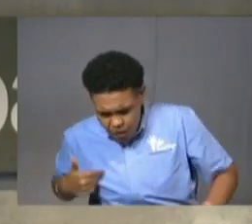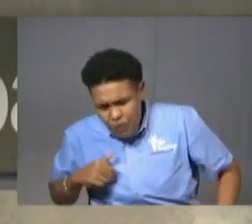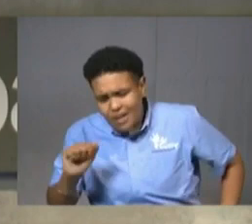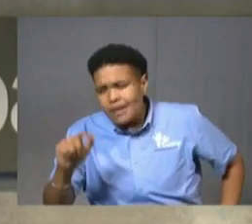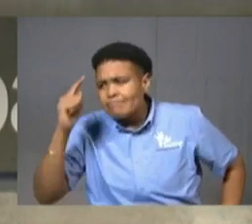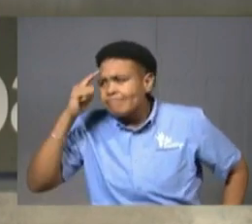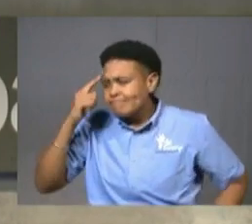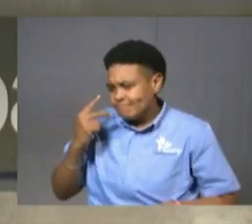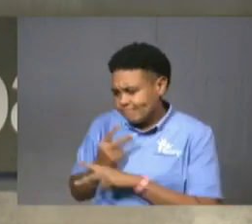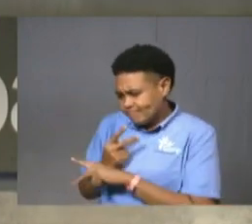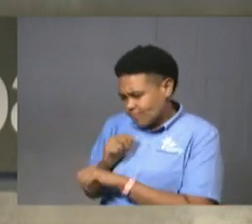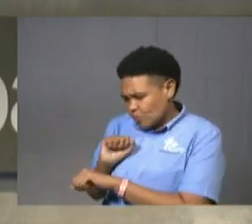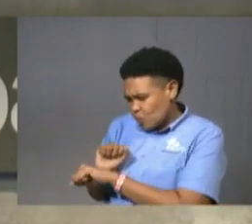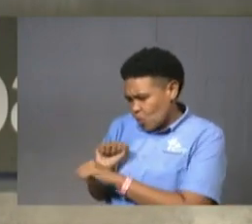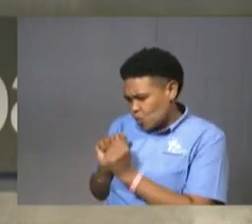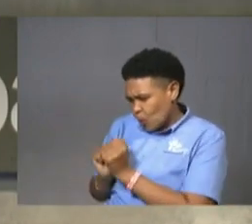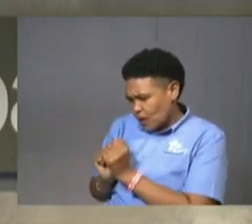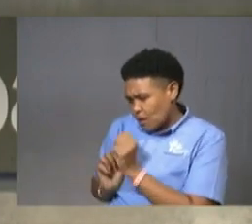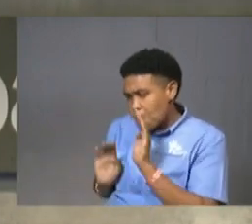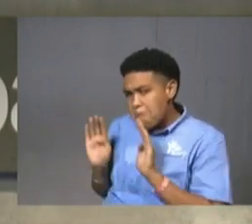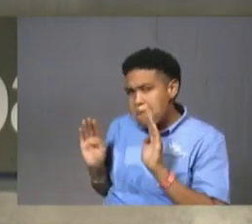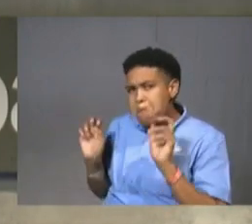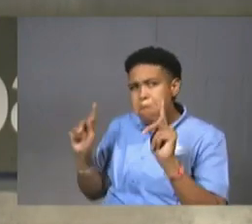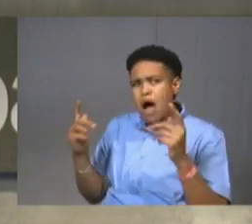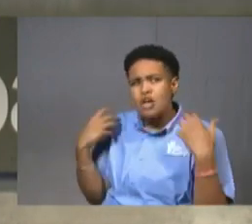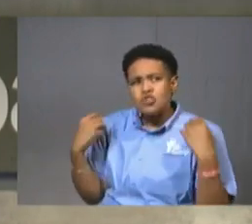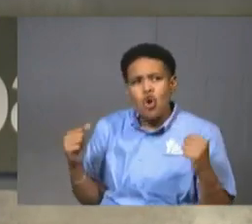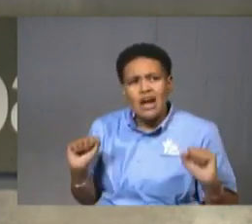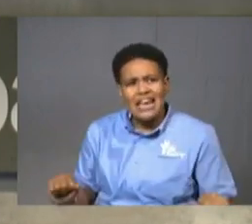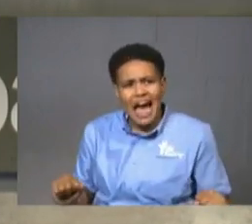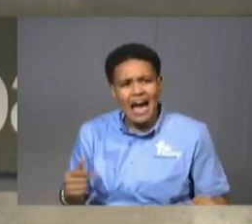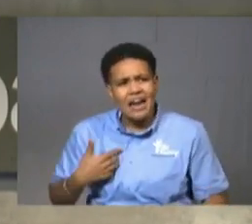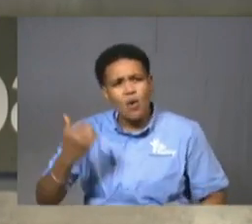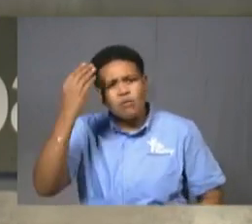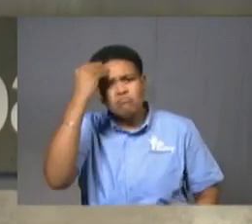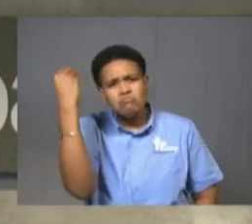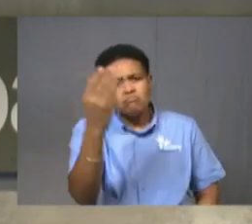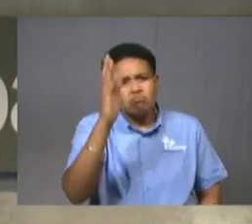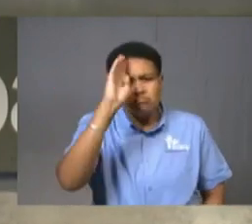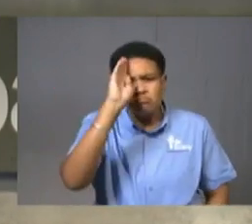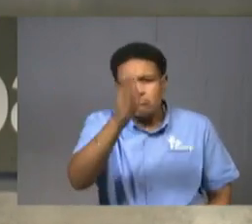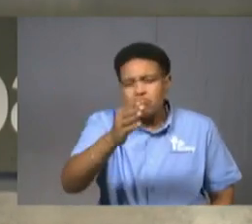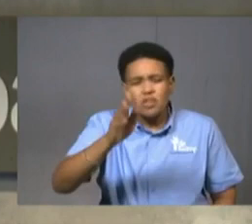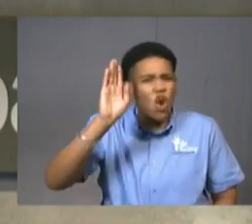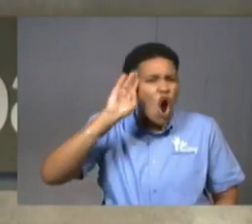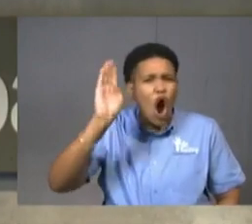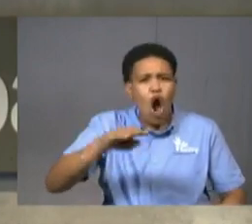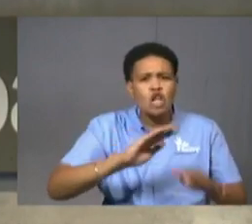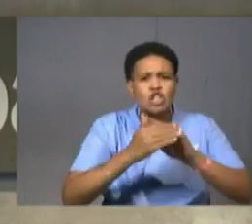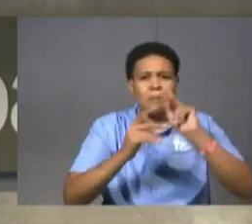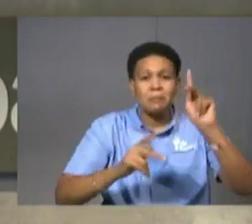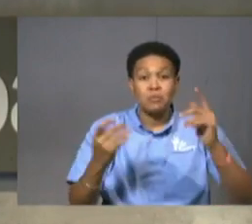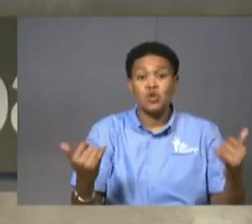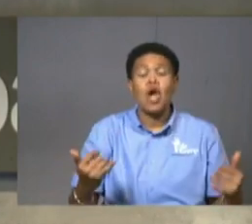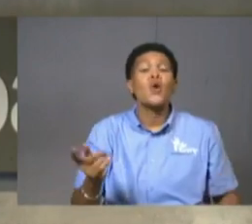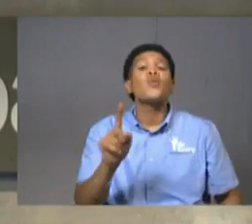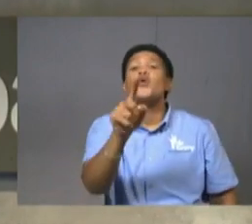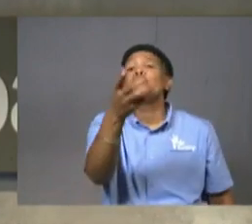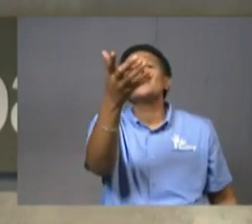work together to recover stronger. And I want to speak to every Jamaican tonight, wherever you